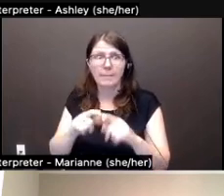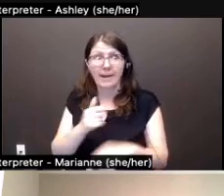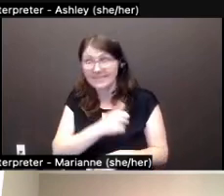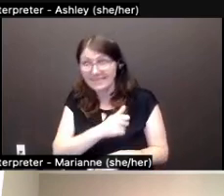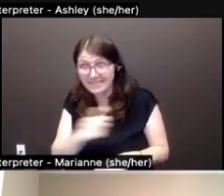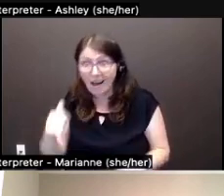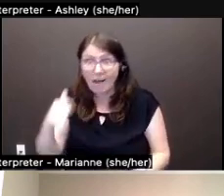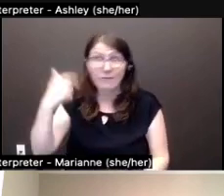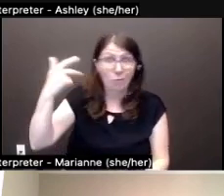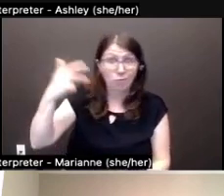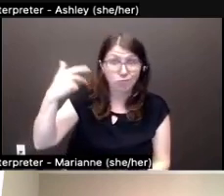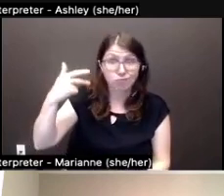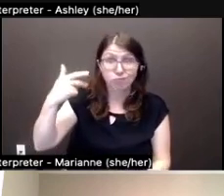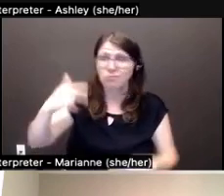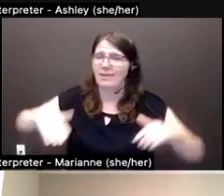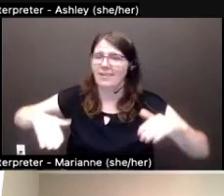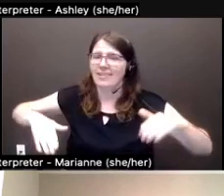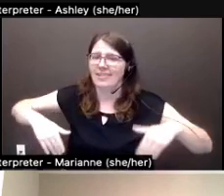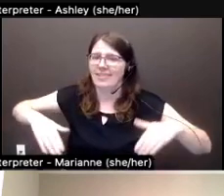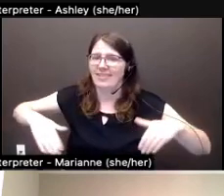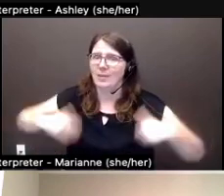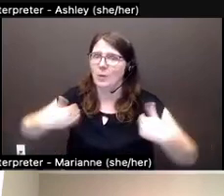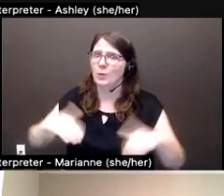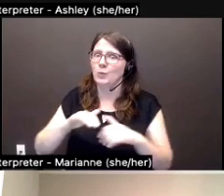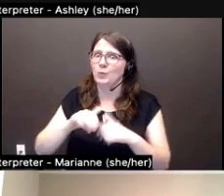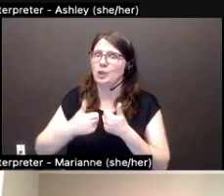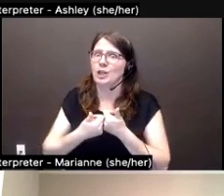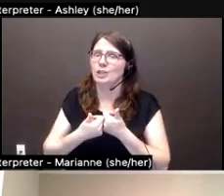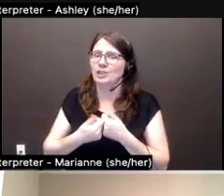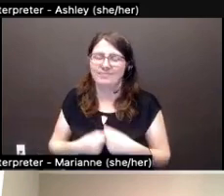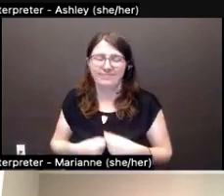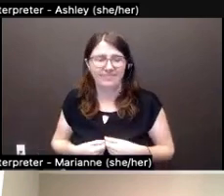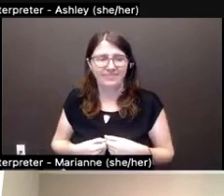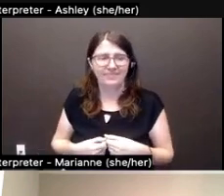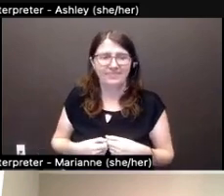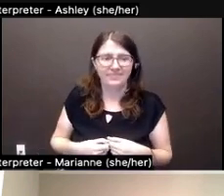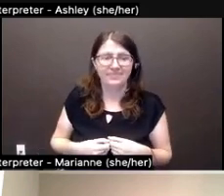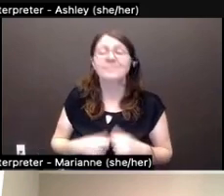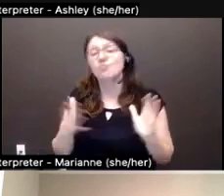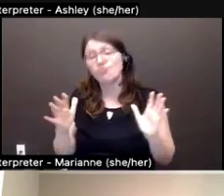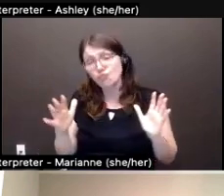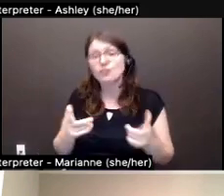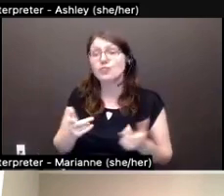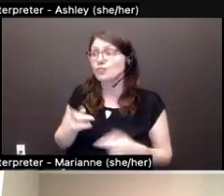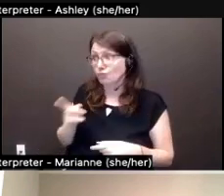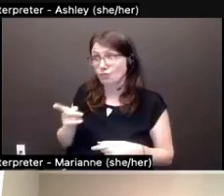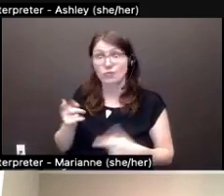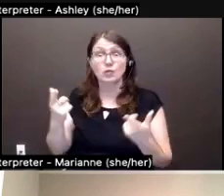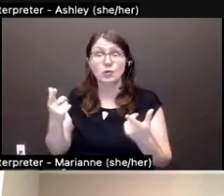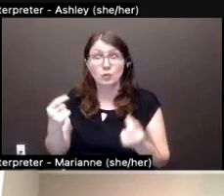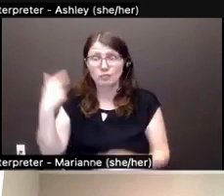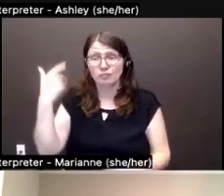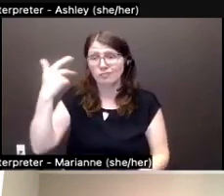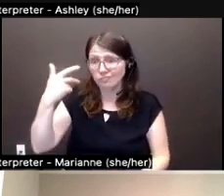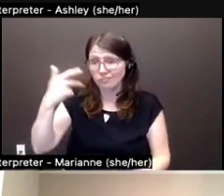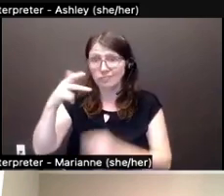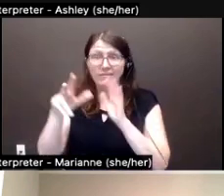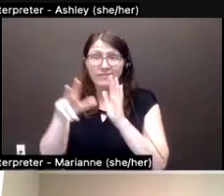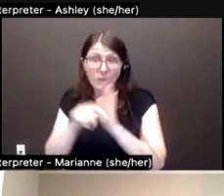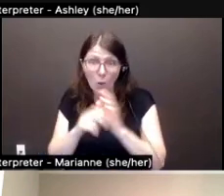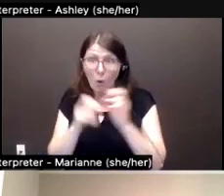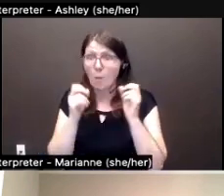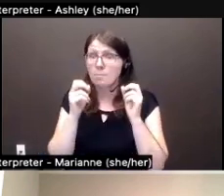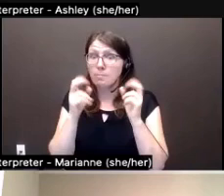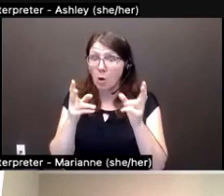And another challenge too was after we had made the video and posted it, we had over 10,000 views,